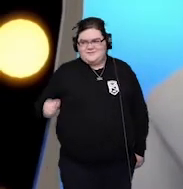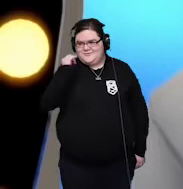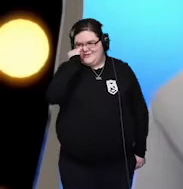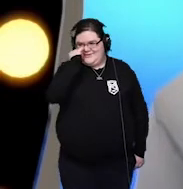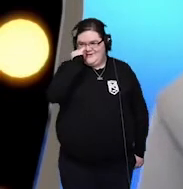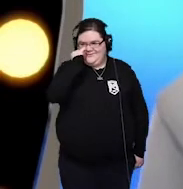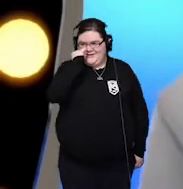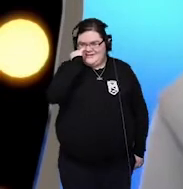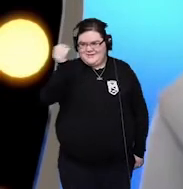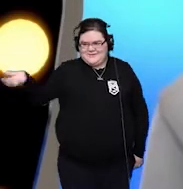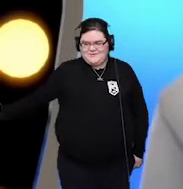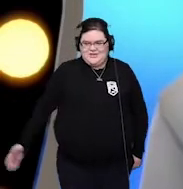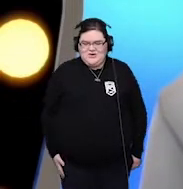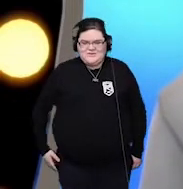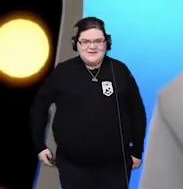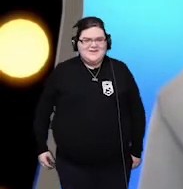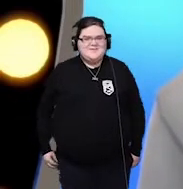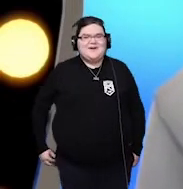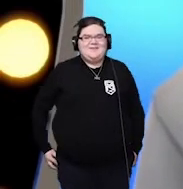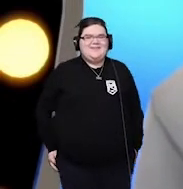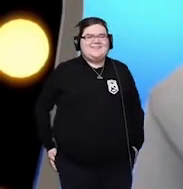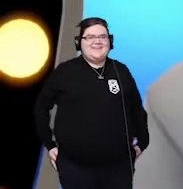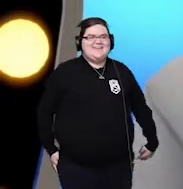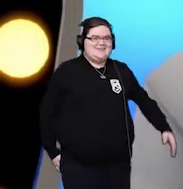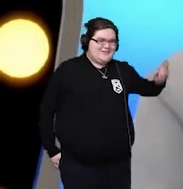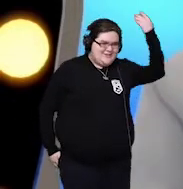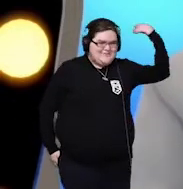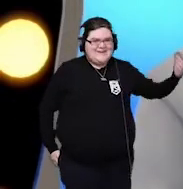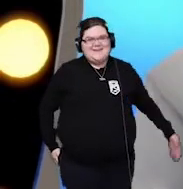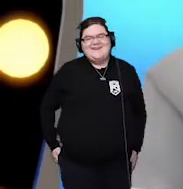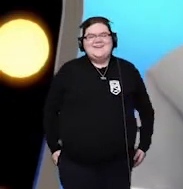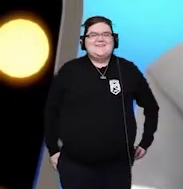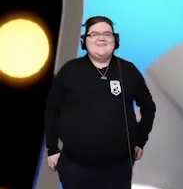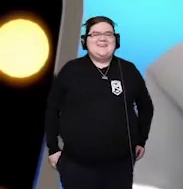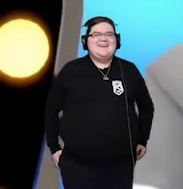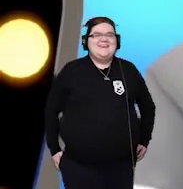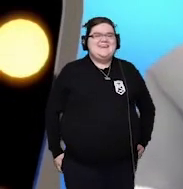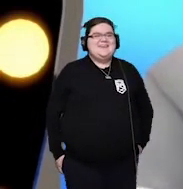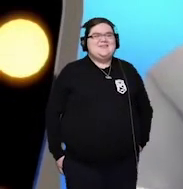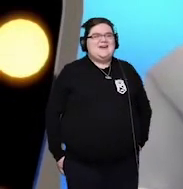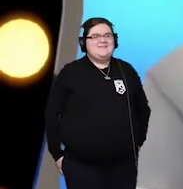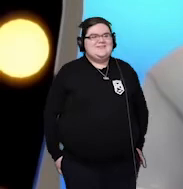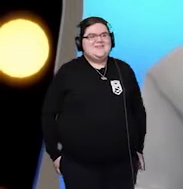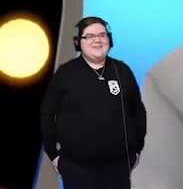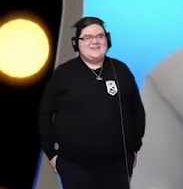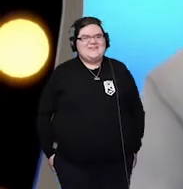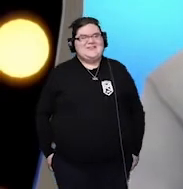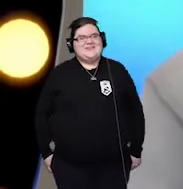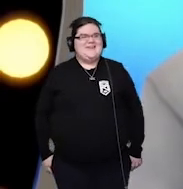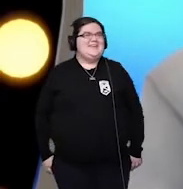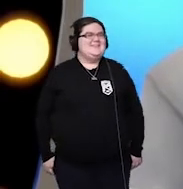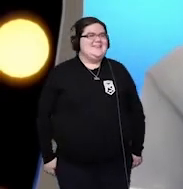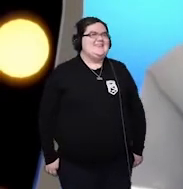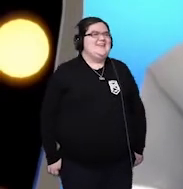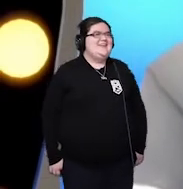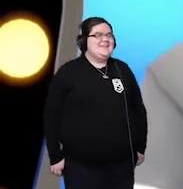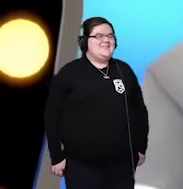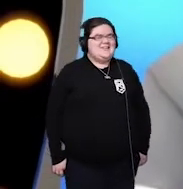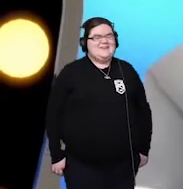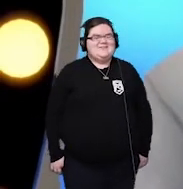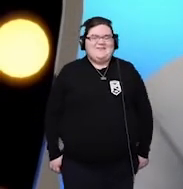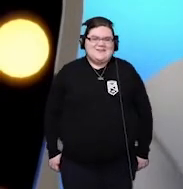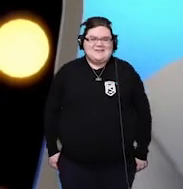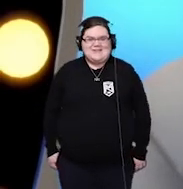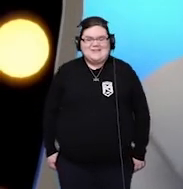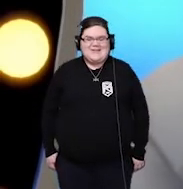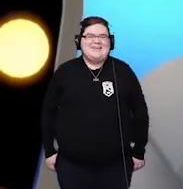I'm trying to think of what an assistant would do. But I'm only thinking it's stupid. Email. Simon was JJ's assistant, and when